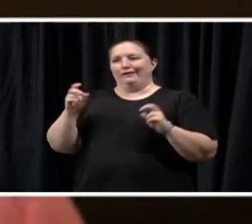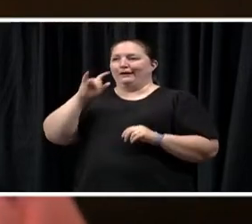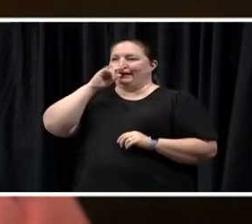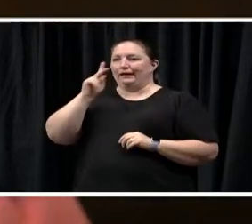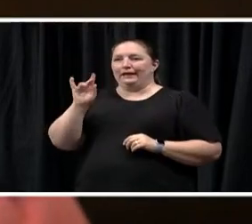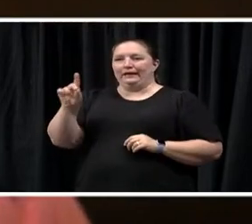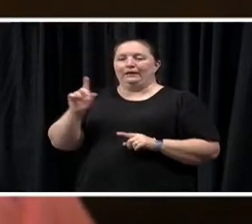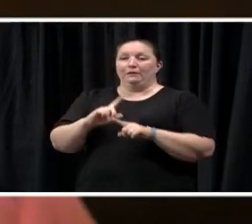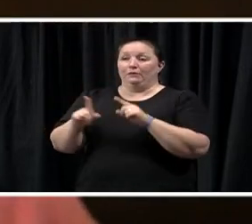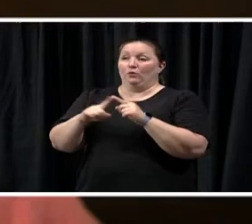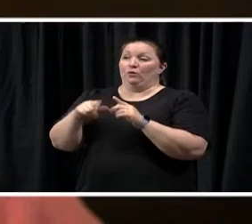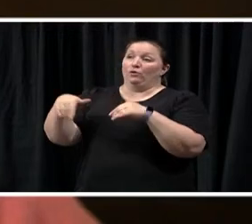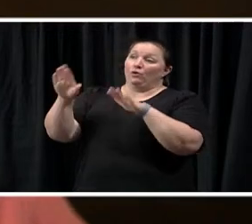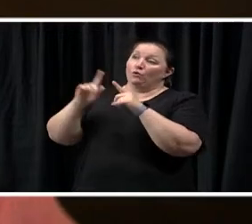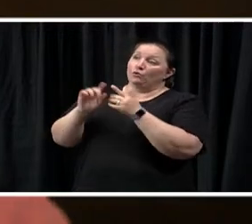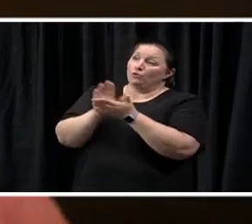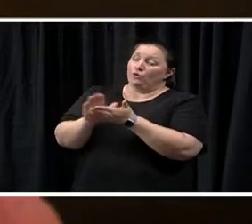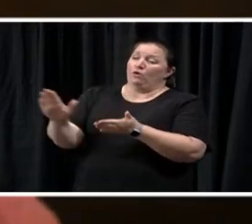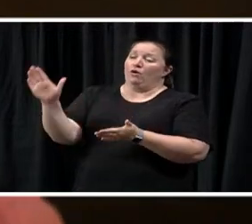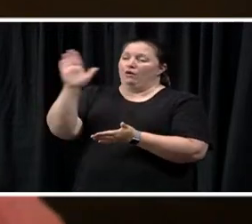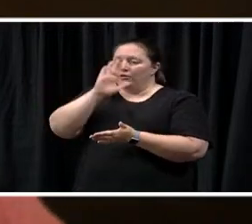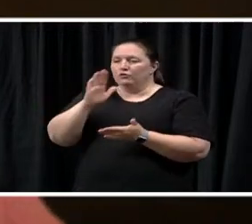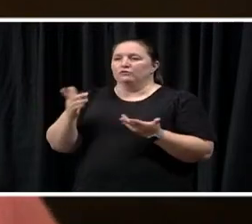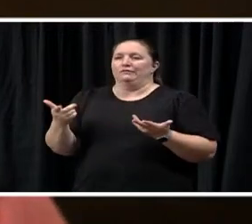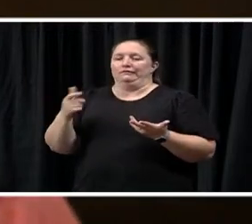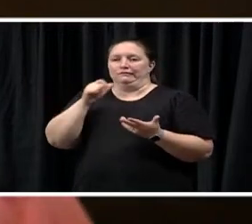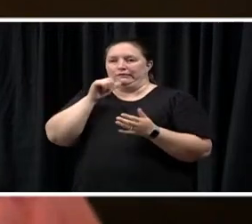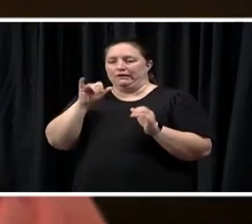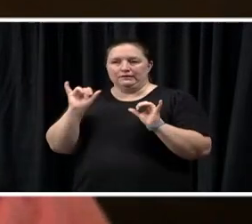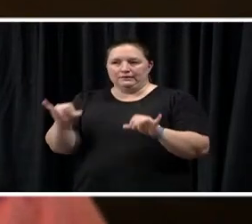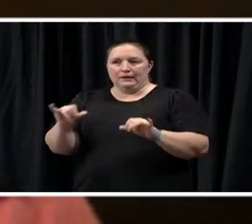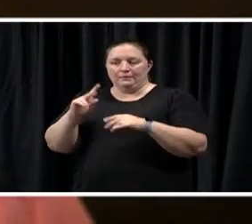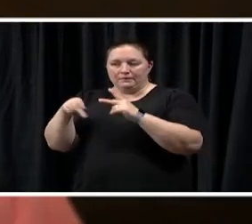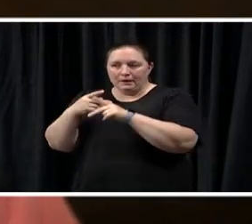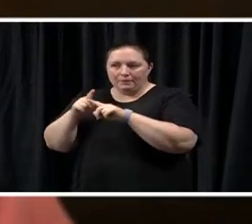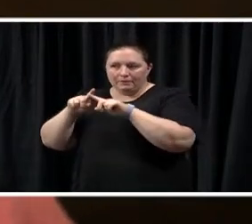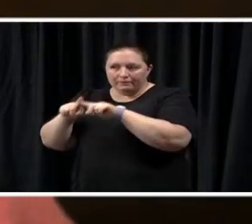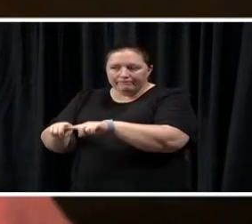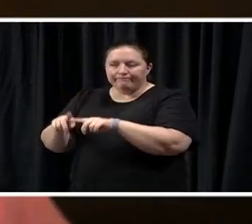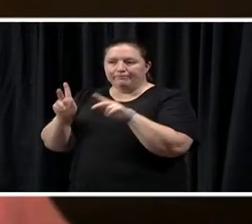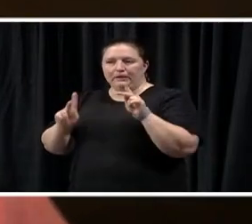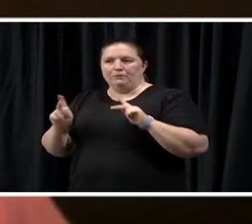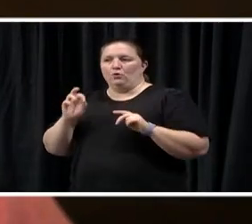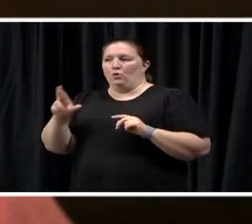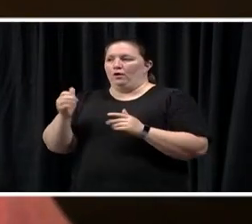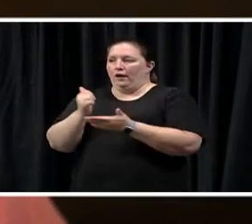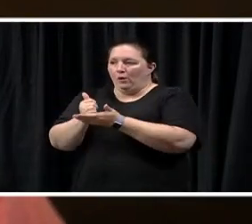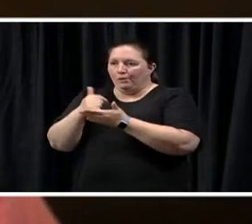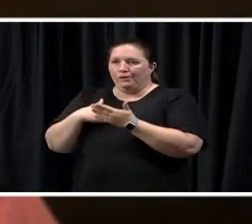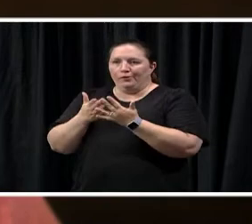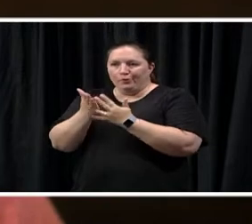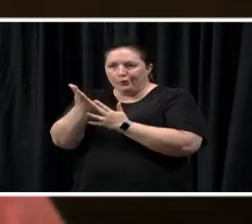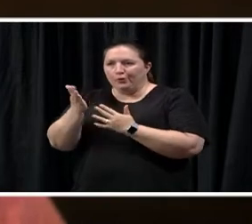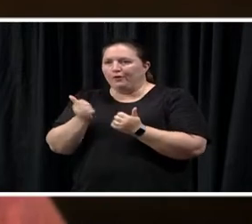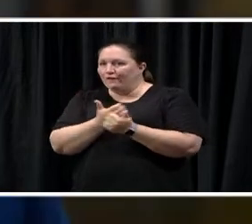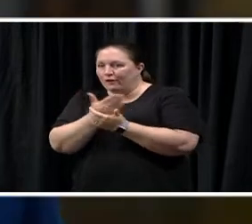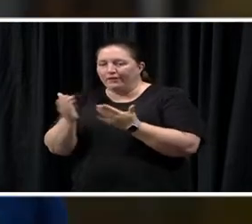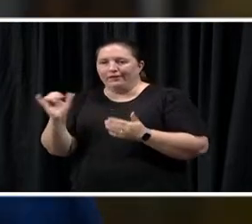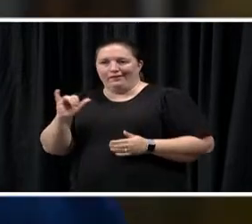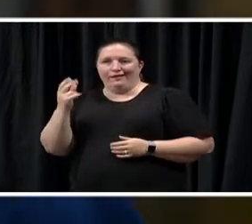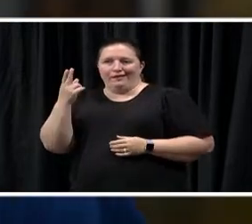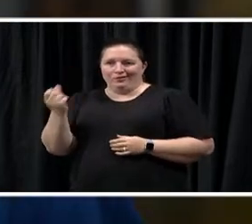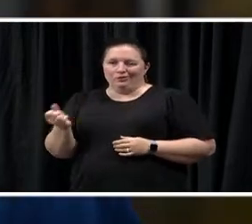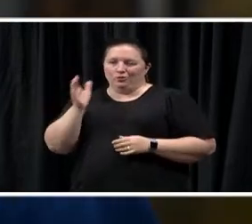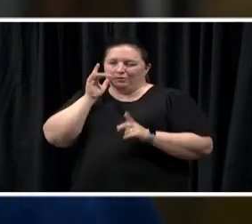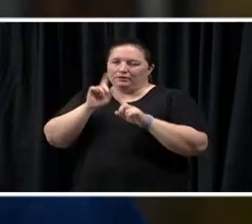like college, you might not have the same people to depend on and people that's gonna walk you through everything the way that they do in high school.